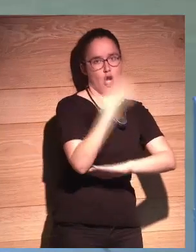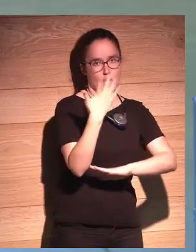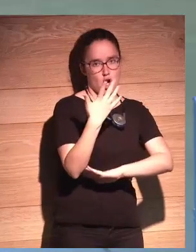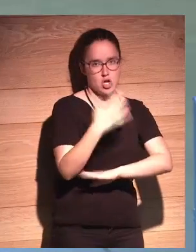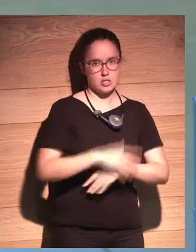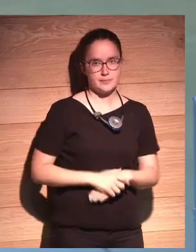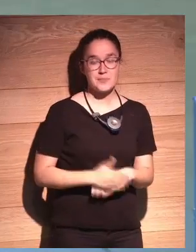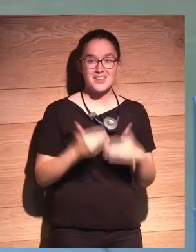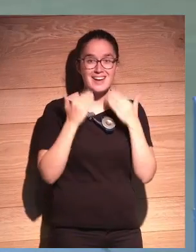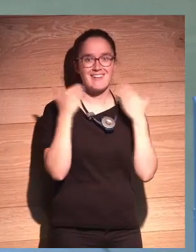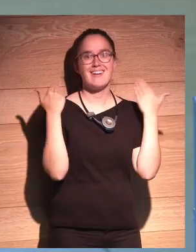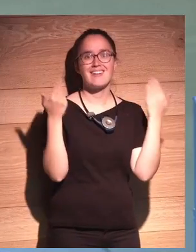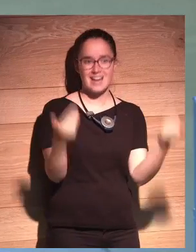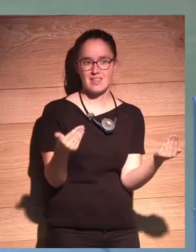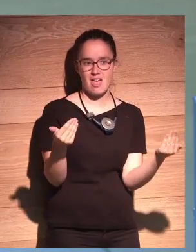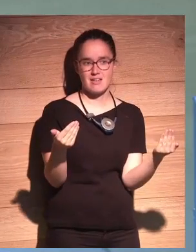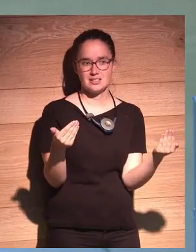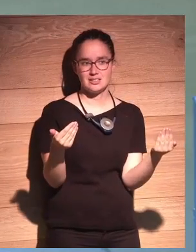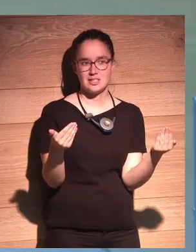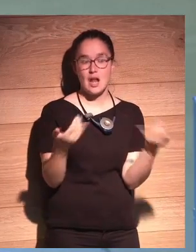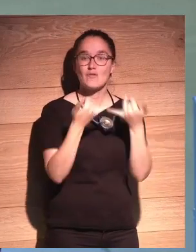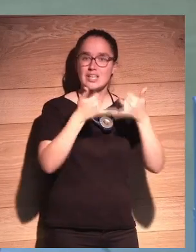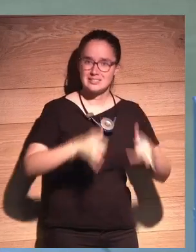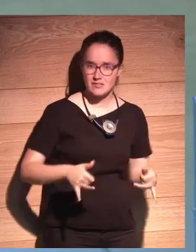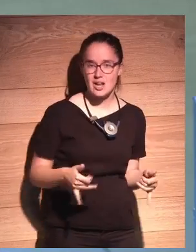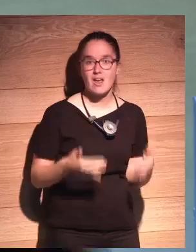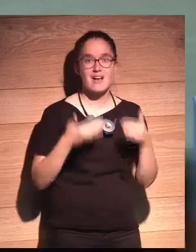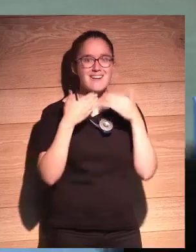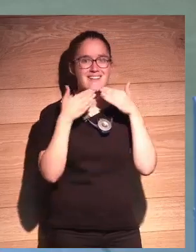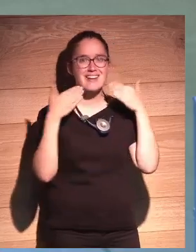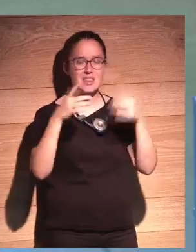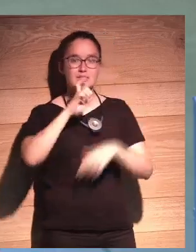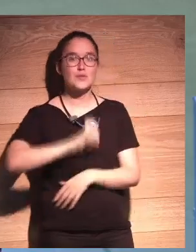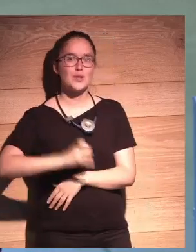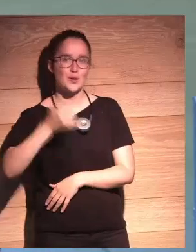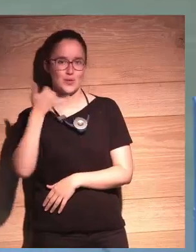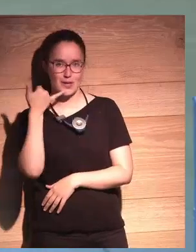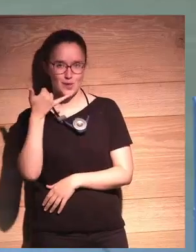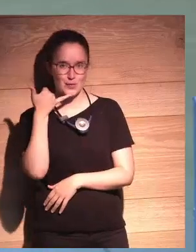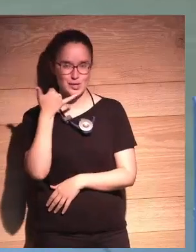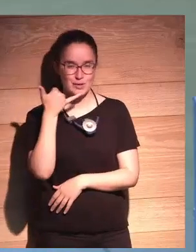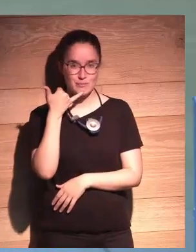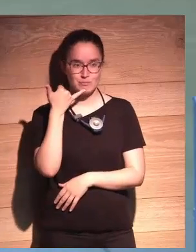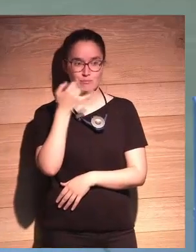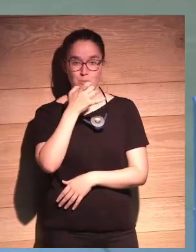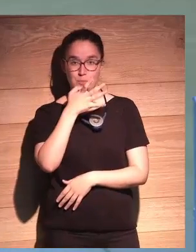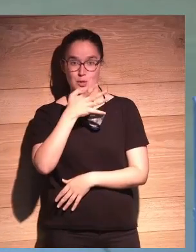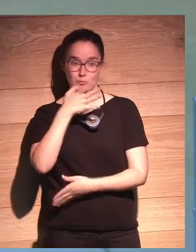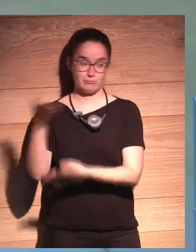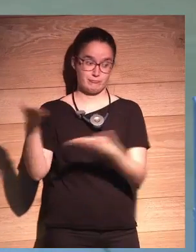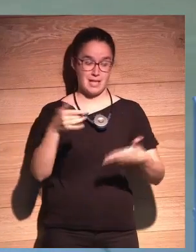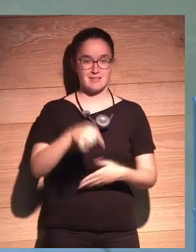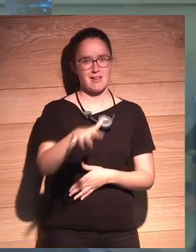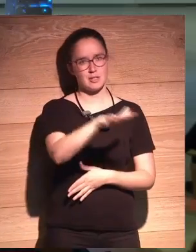the promotion of different artists from Nordic countries. Thanks to the